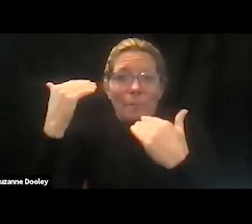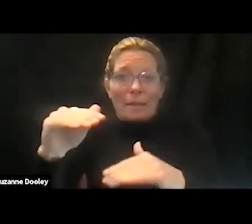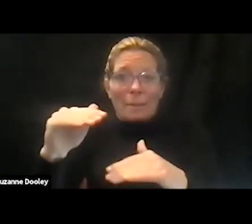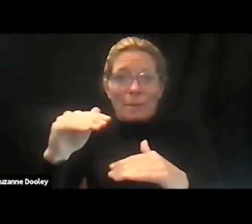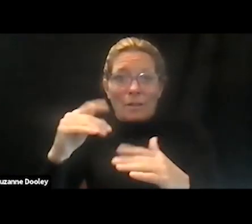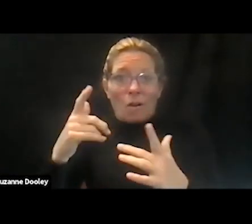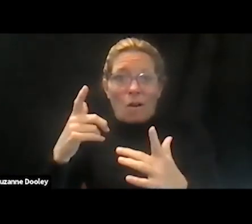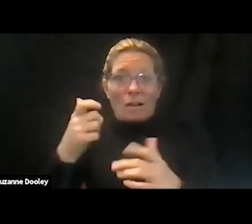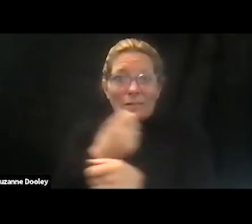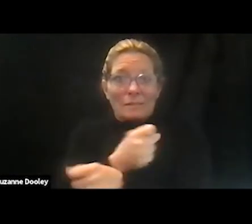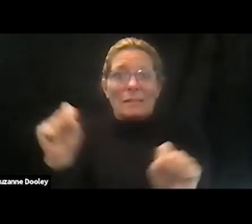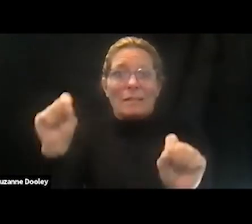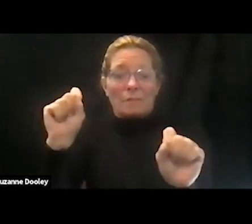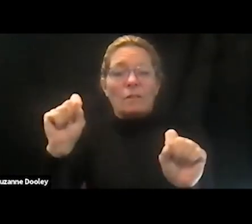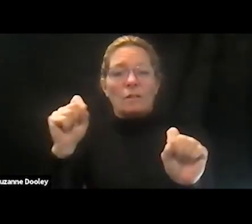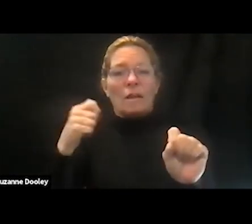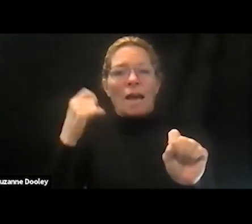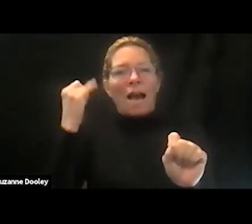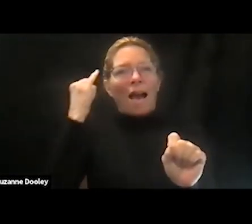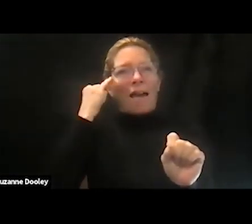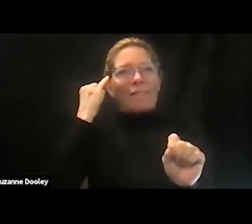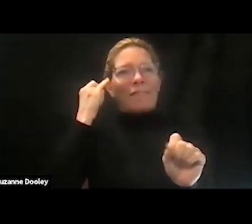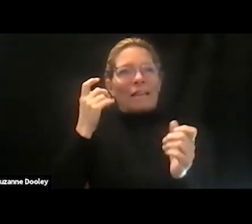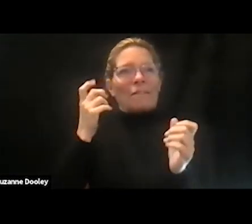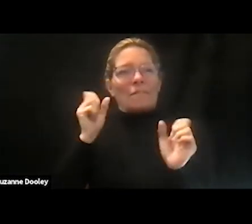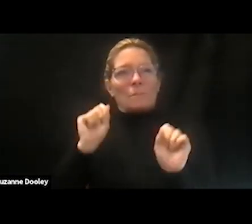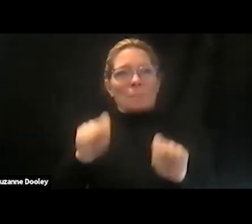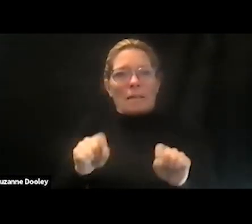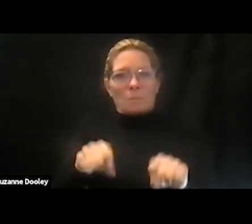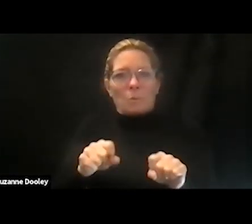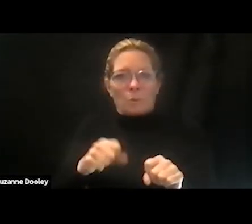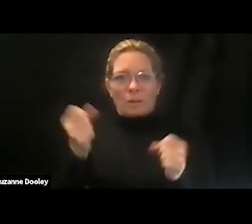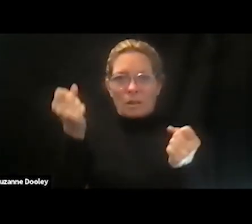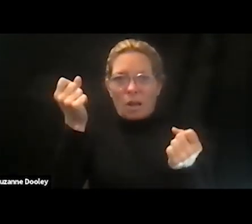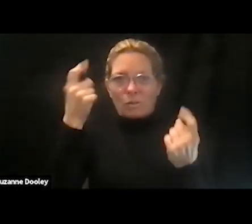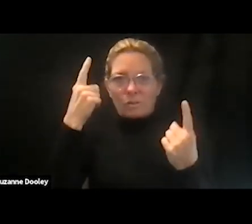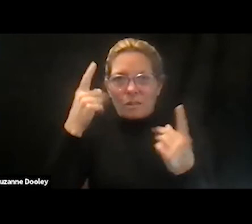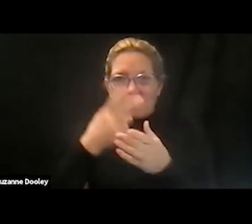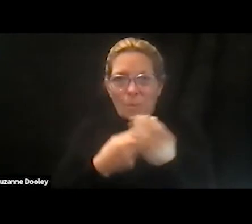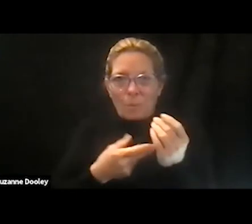I think if possible, we can hold both of those things.